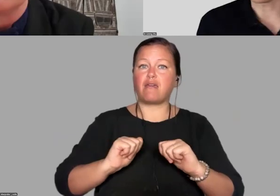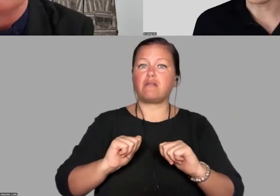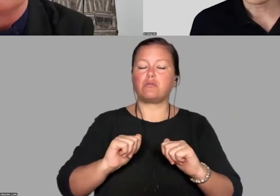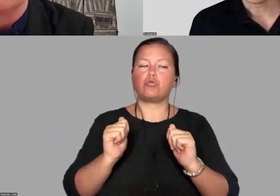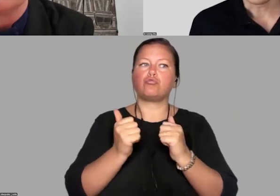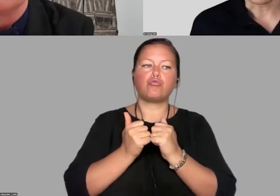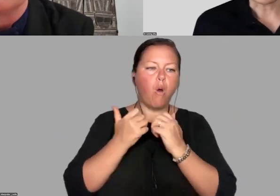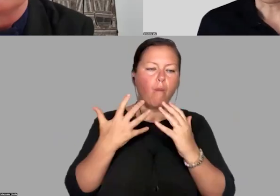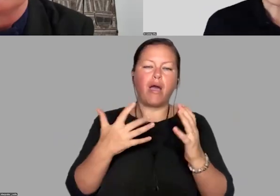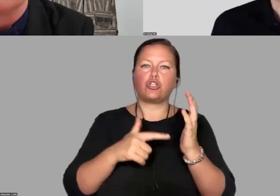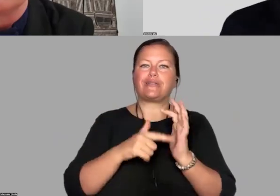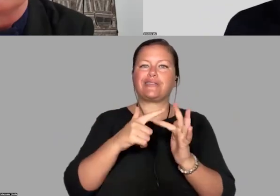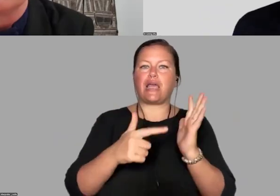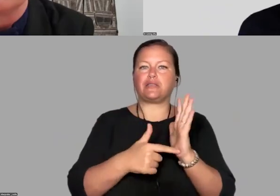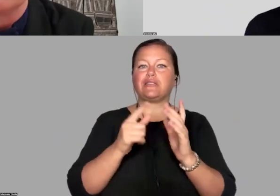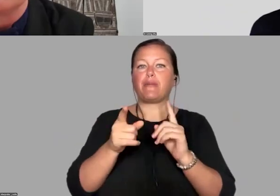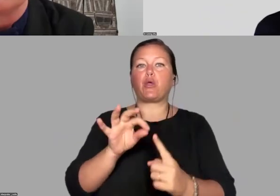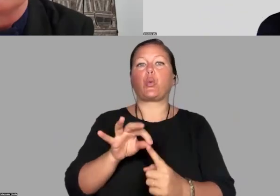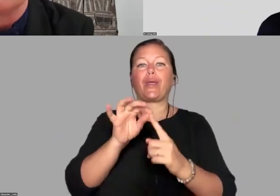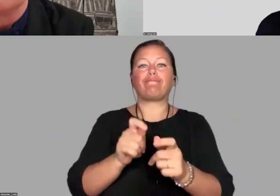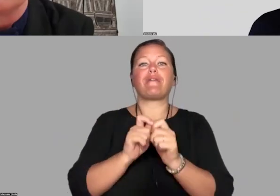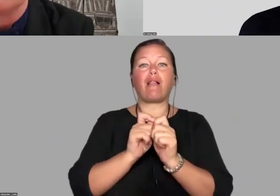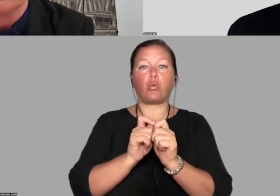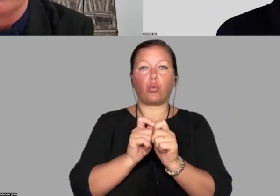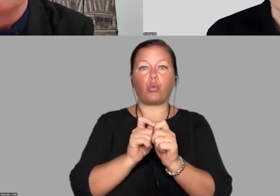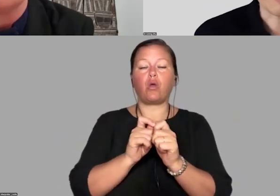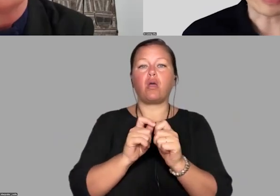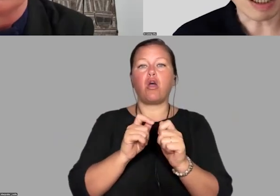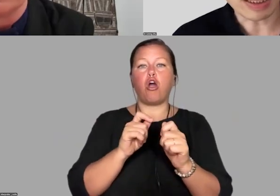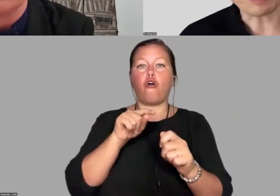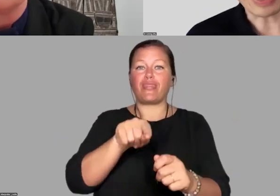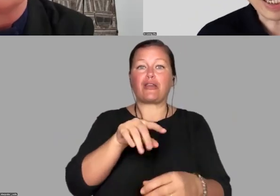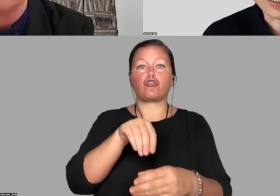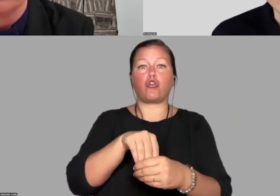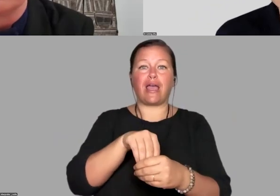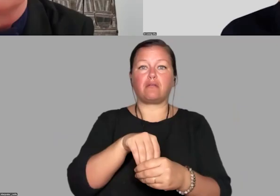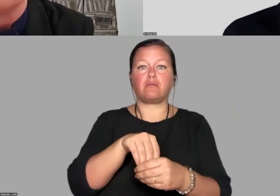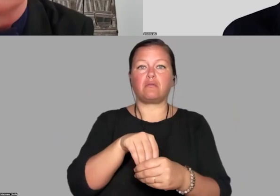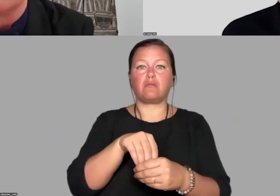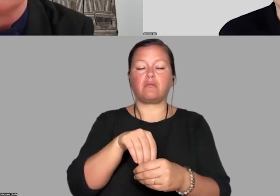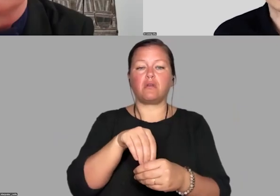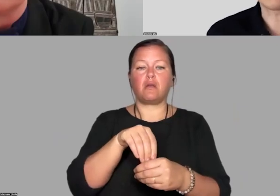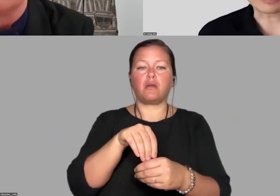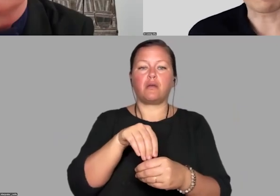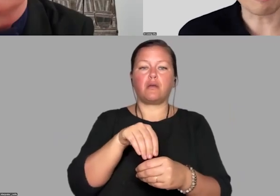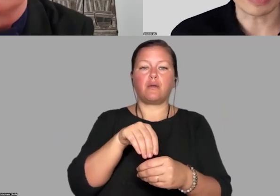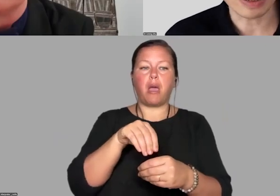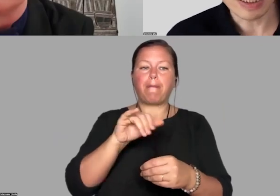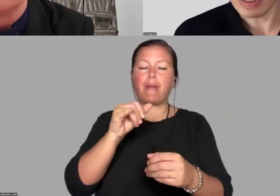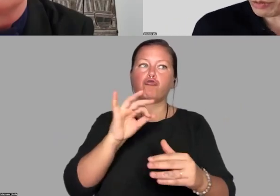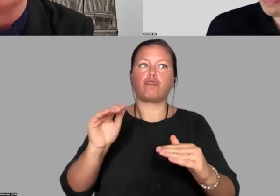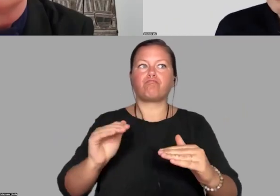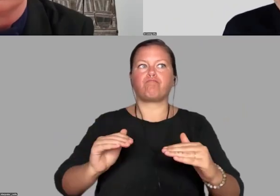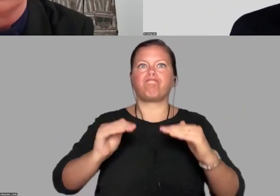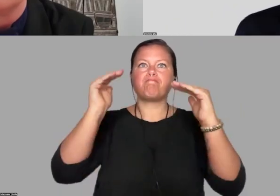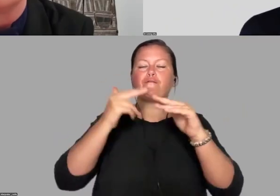Sometimes the unique value of a piece of content may not that be high in terms of AI learning from it.